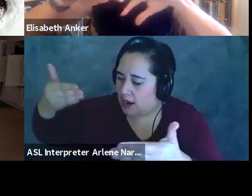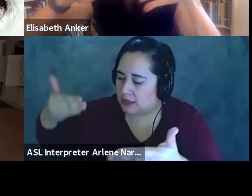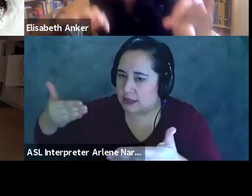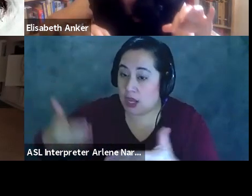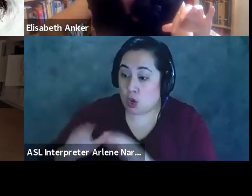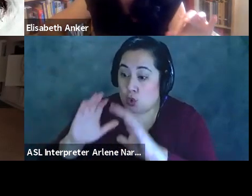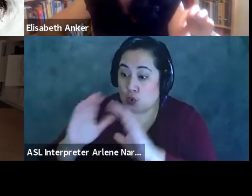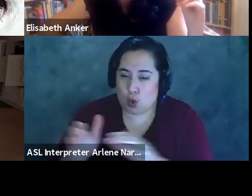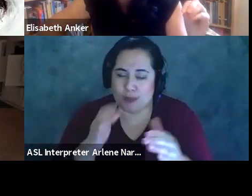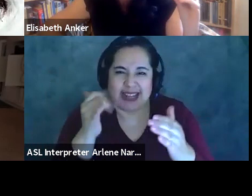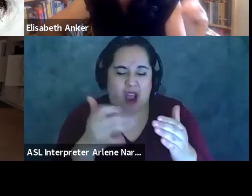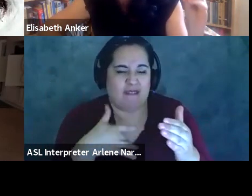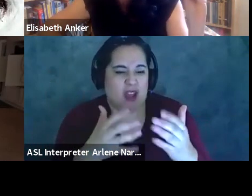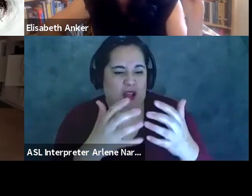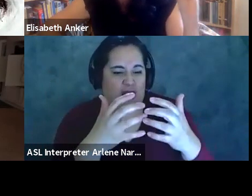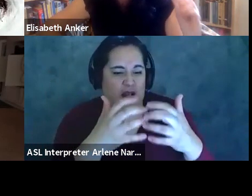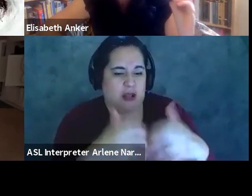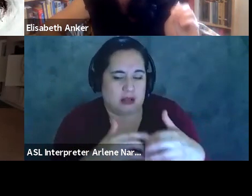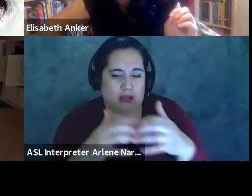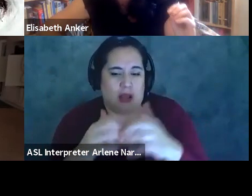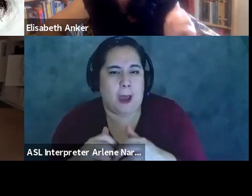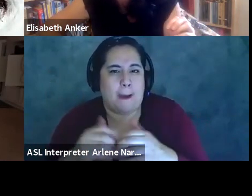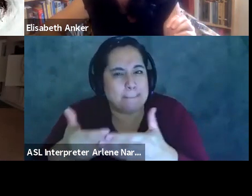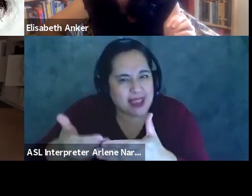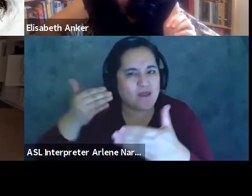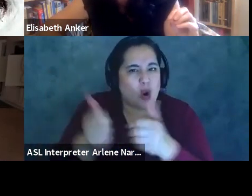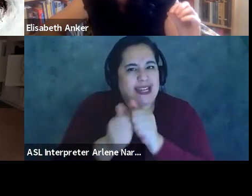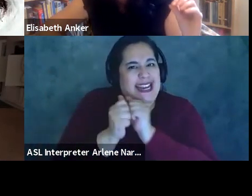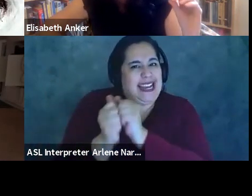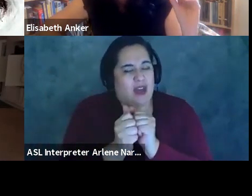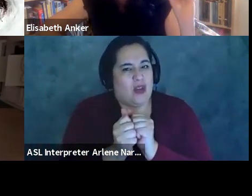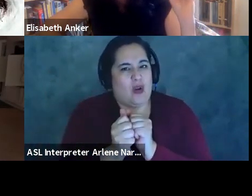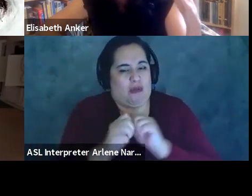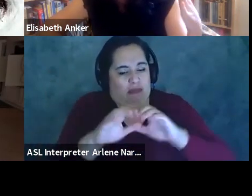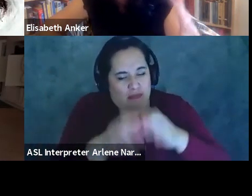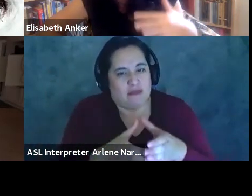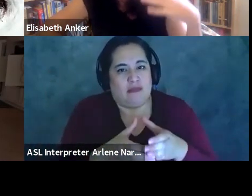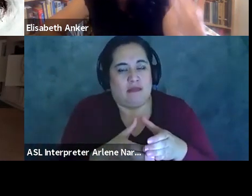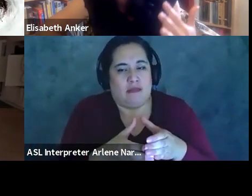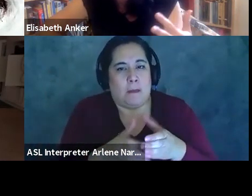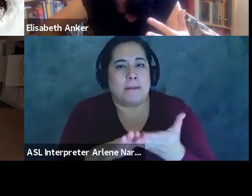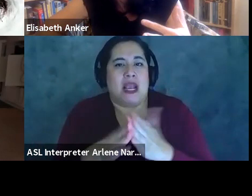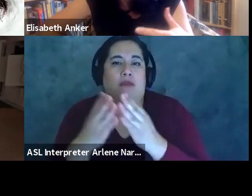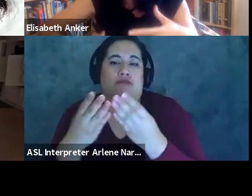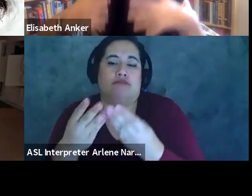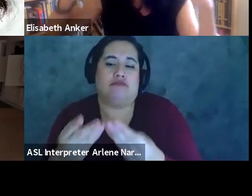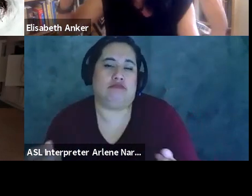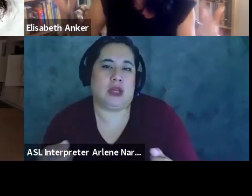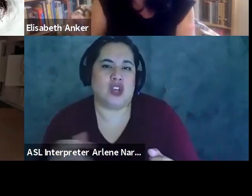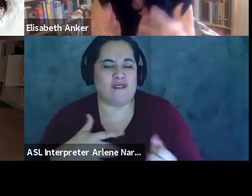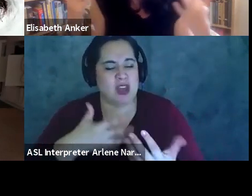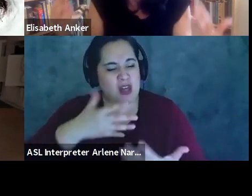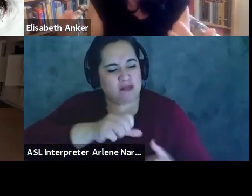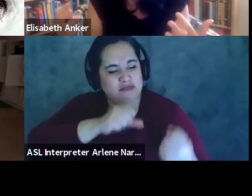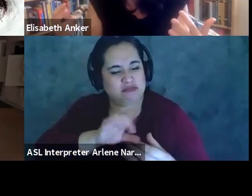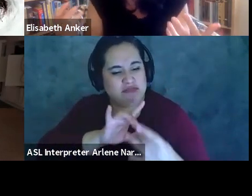groups that are now disintegrating were initially together members of a polity. So there's a sense of a fellowship or brotherhood